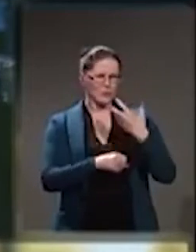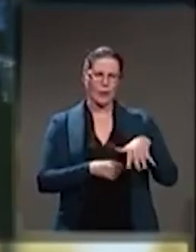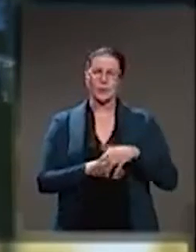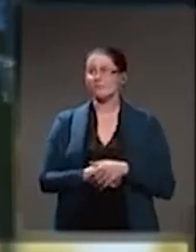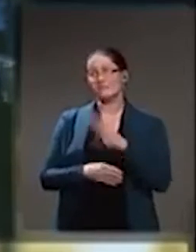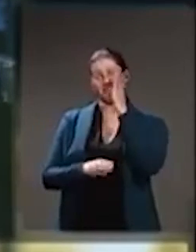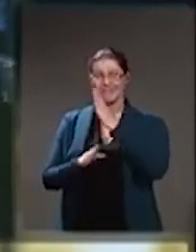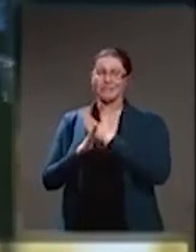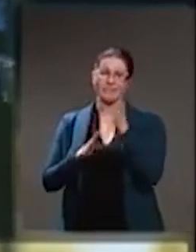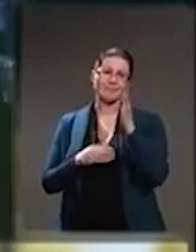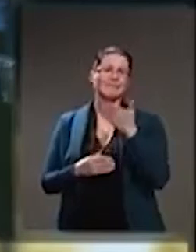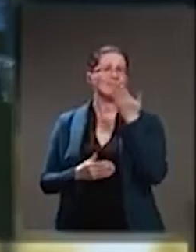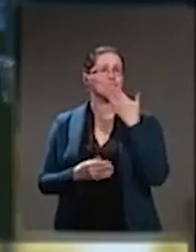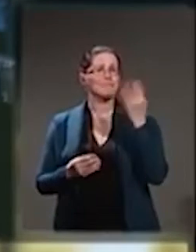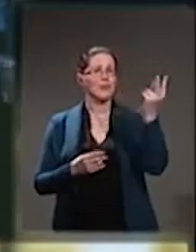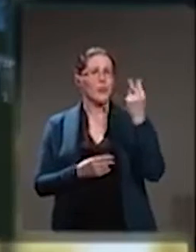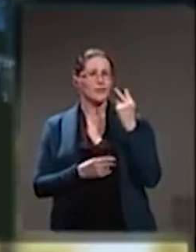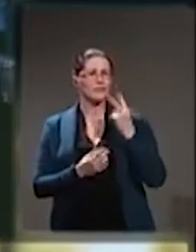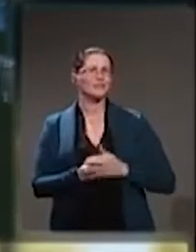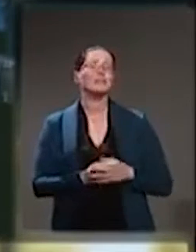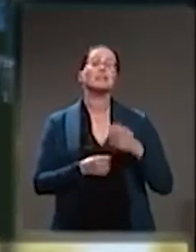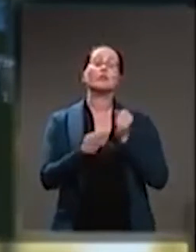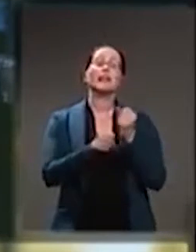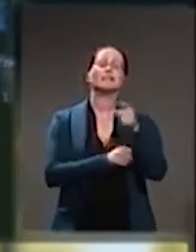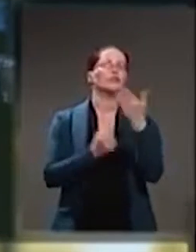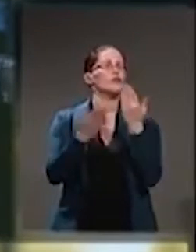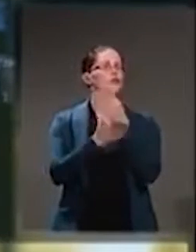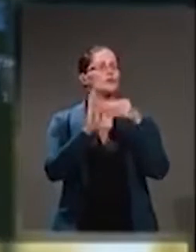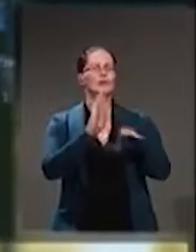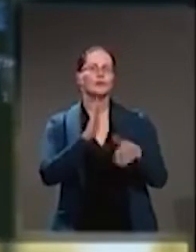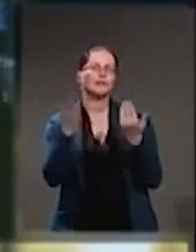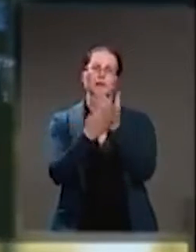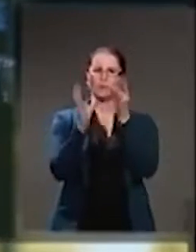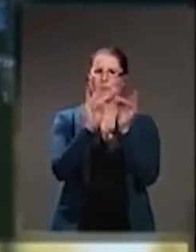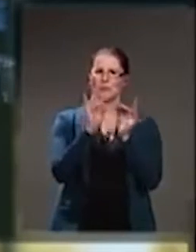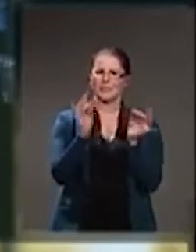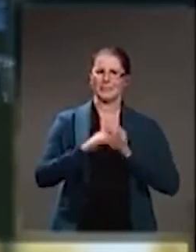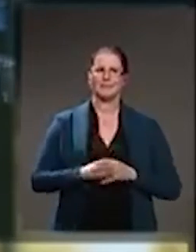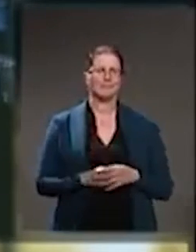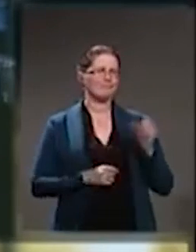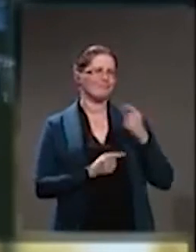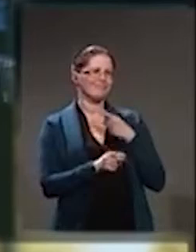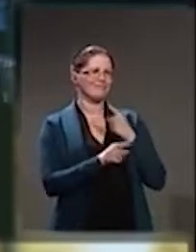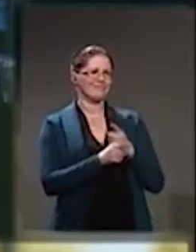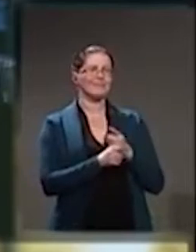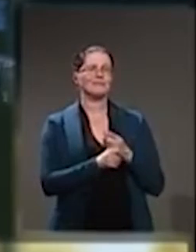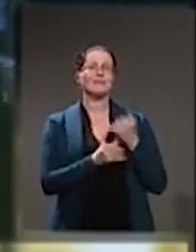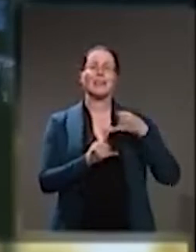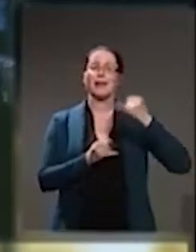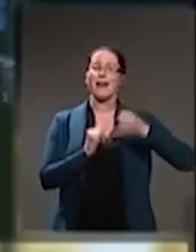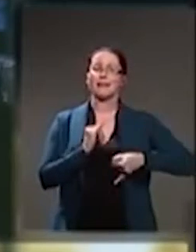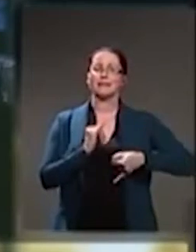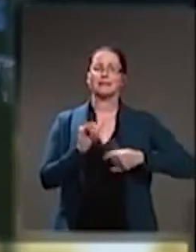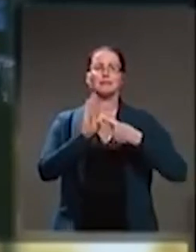want to thank you all for tuning in. Next year, we have an all-new crew with all new stories. That's right, Scott. And let's end this year with a